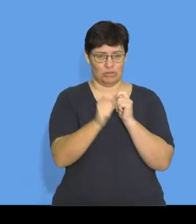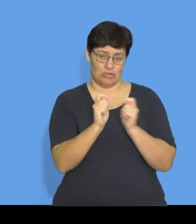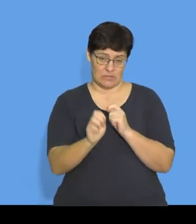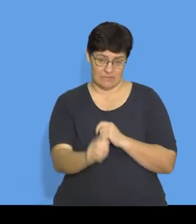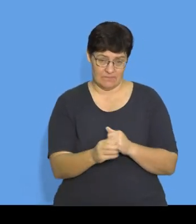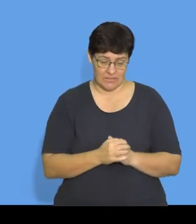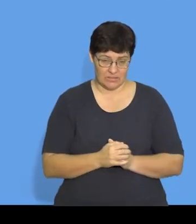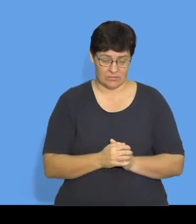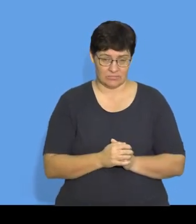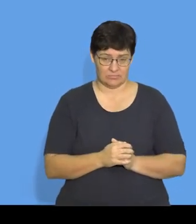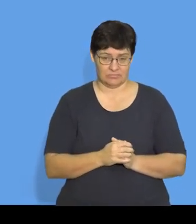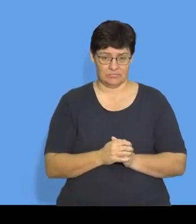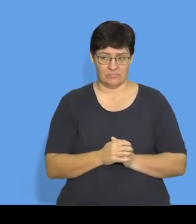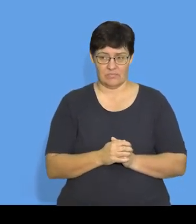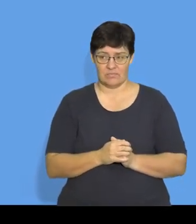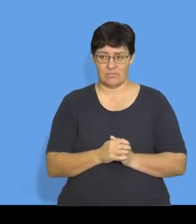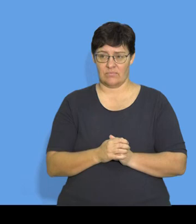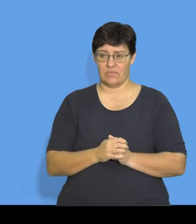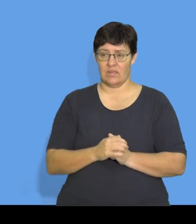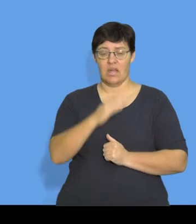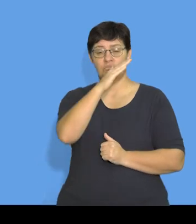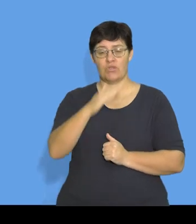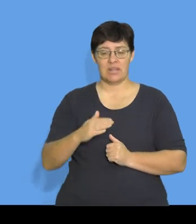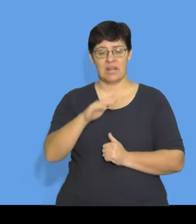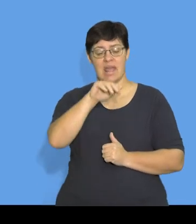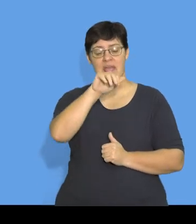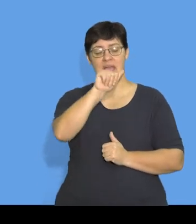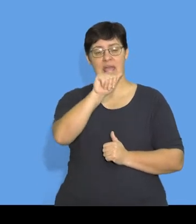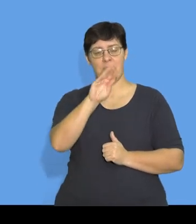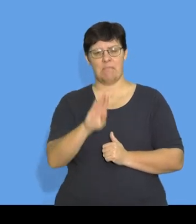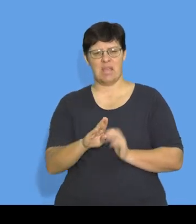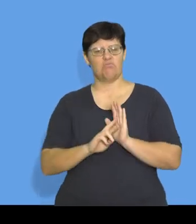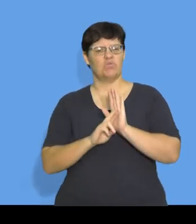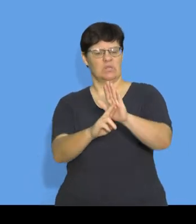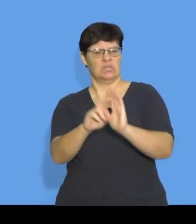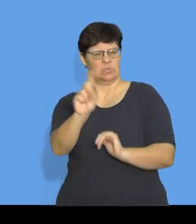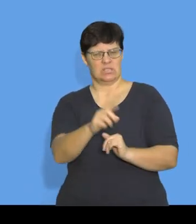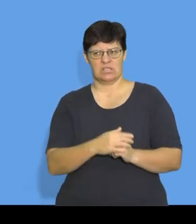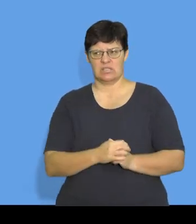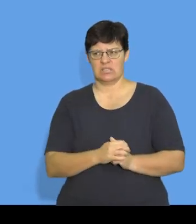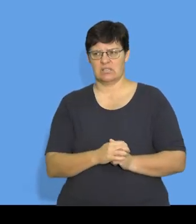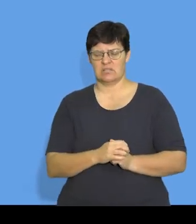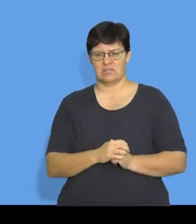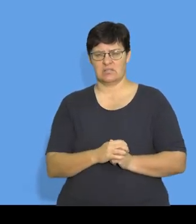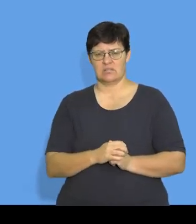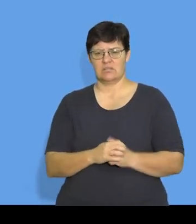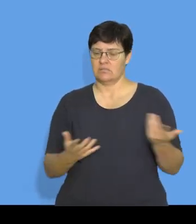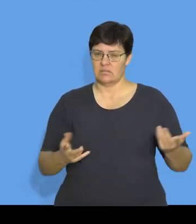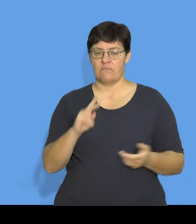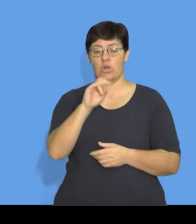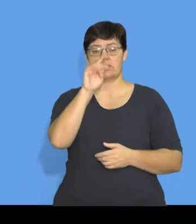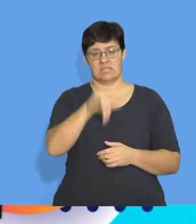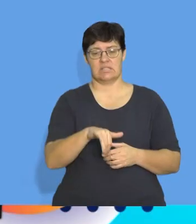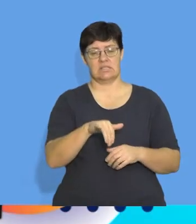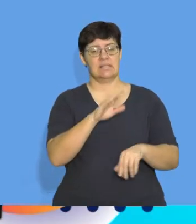What is represented by the gradient of the graph from A to B? Well, it's a velocity time